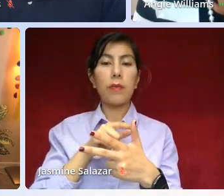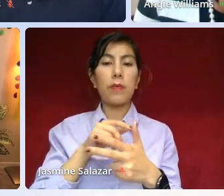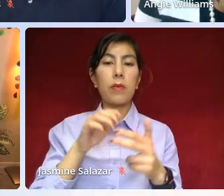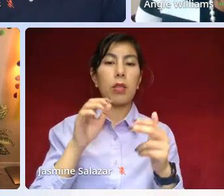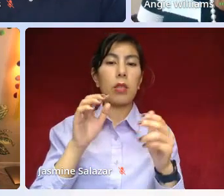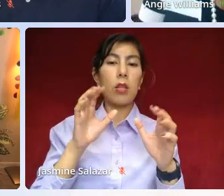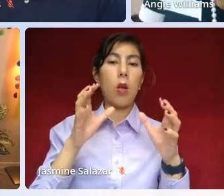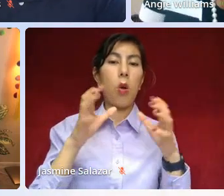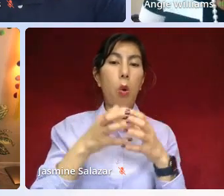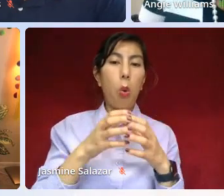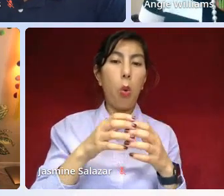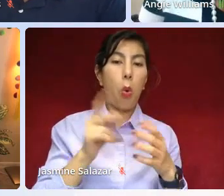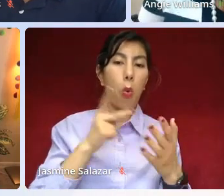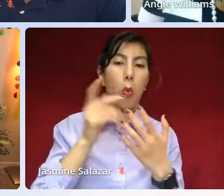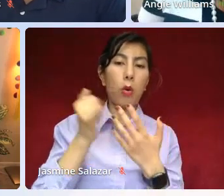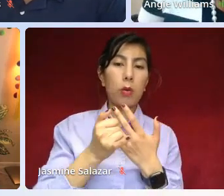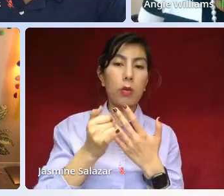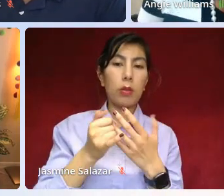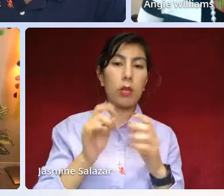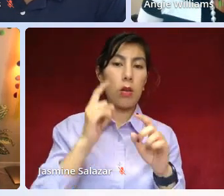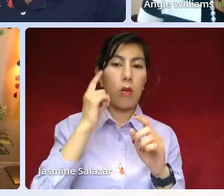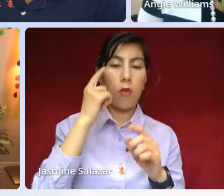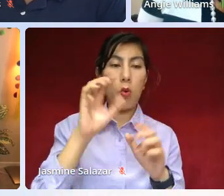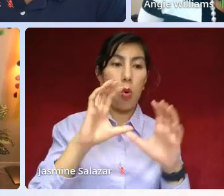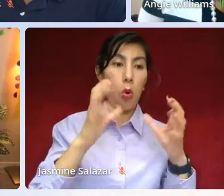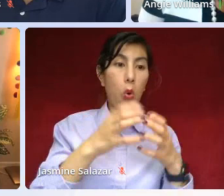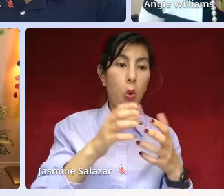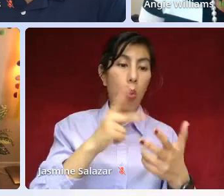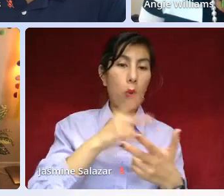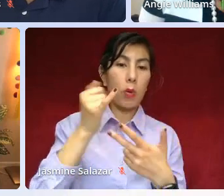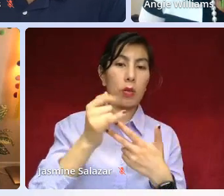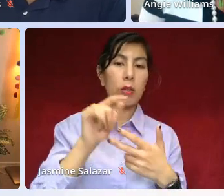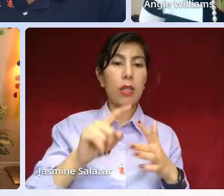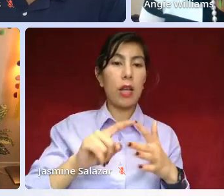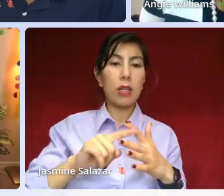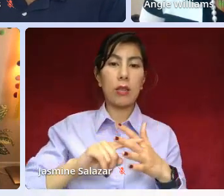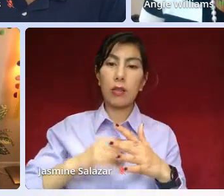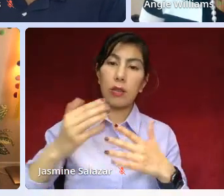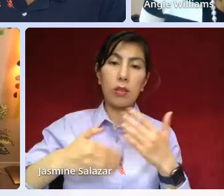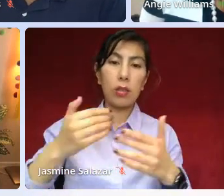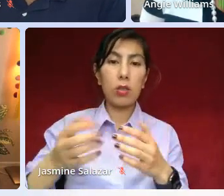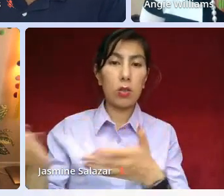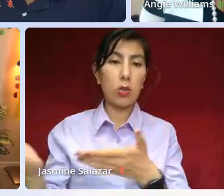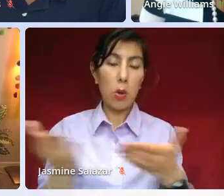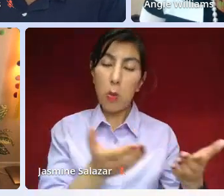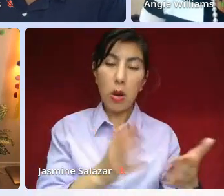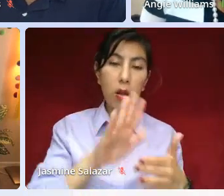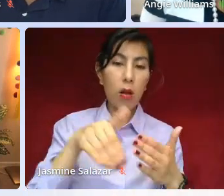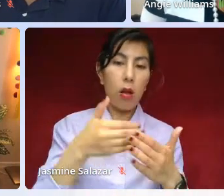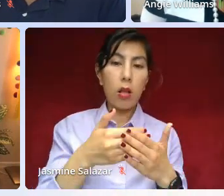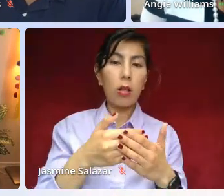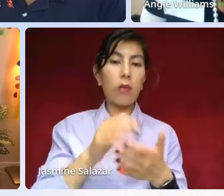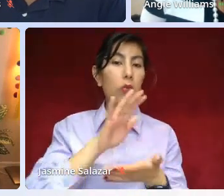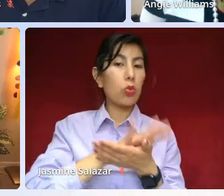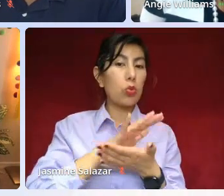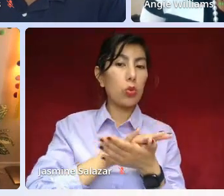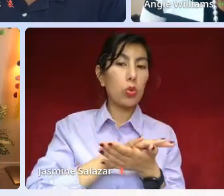Project. And for the Hope Project, this is an initiative to bring all of the schools